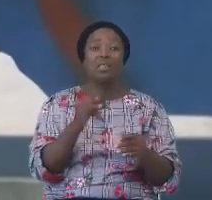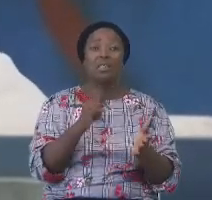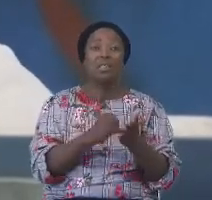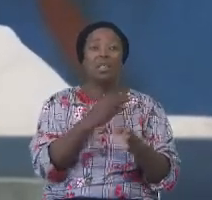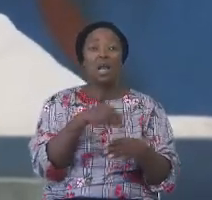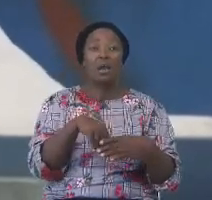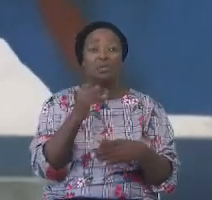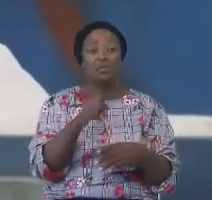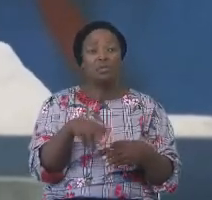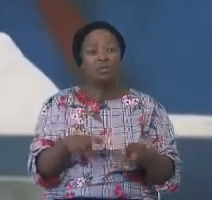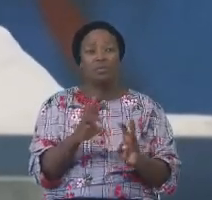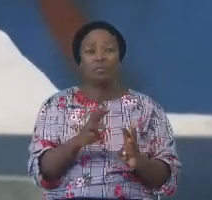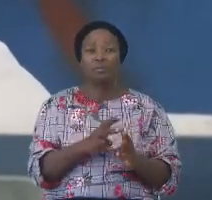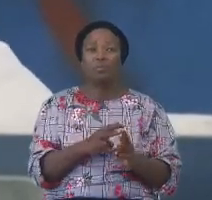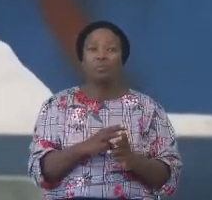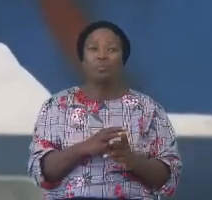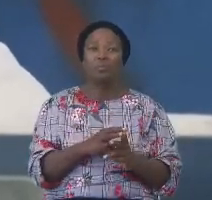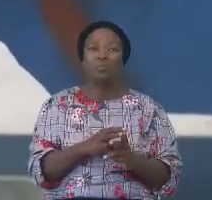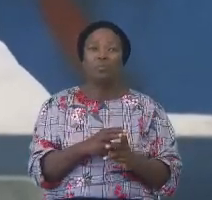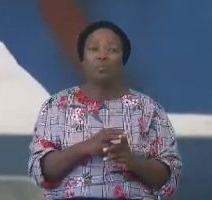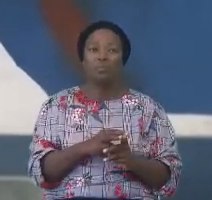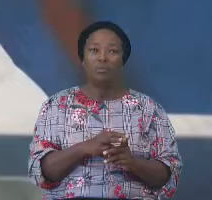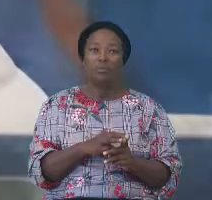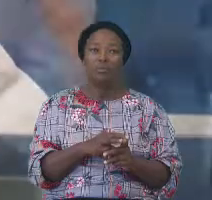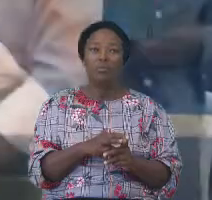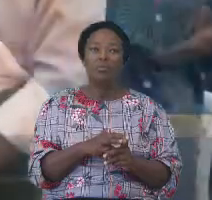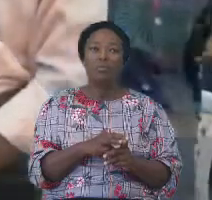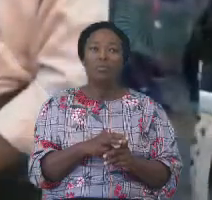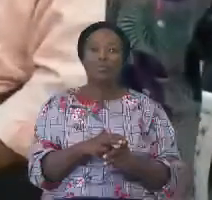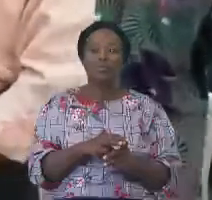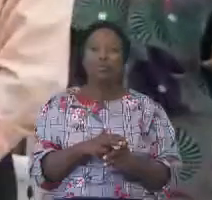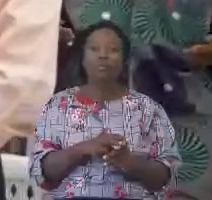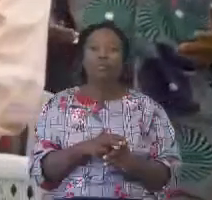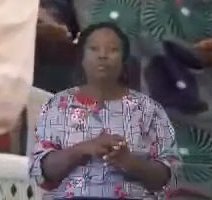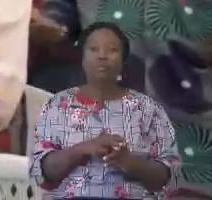punishment forever and ever taken out of the way